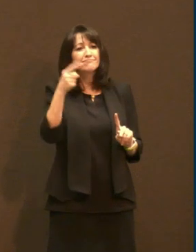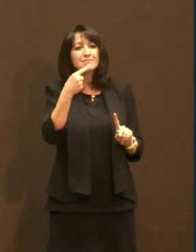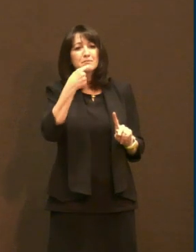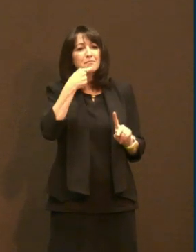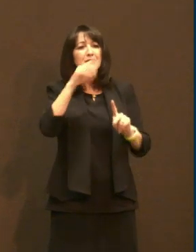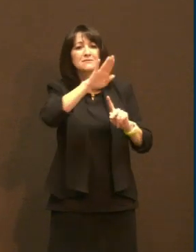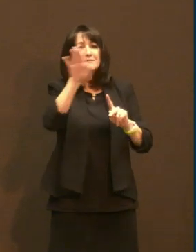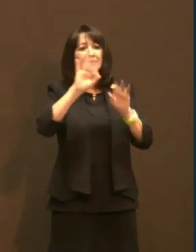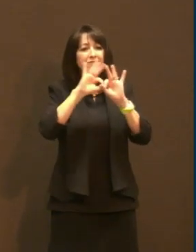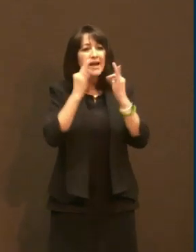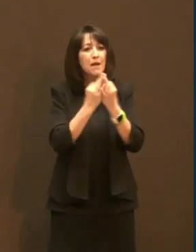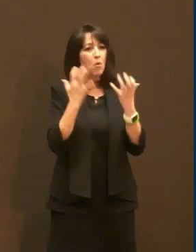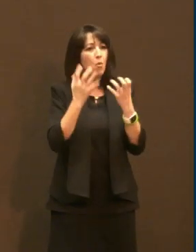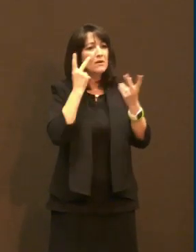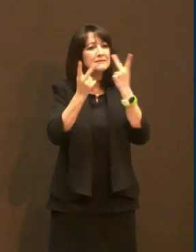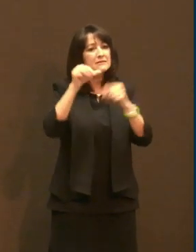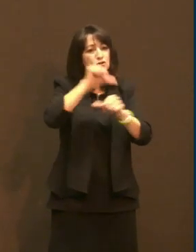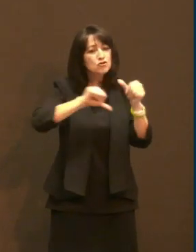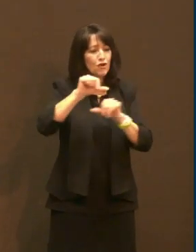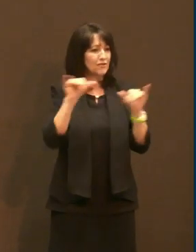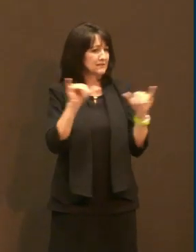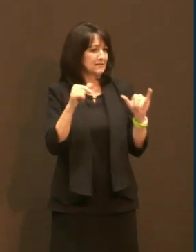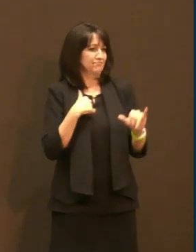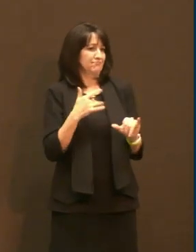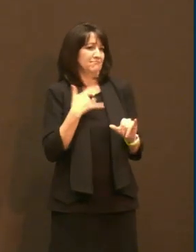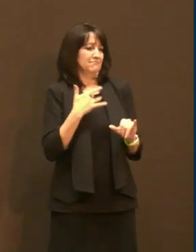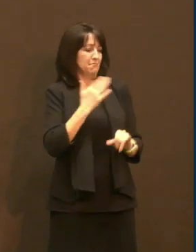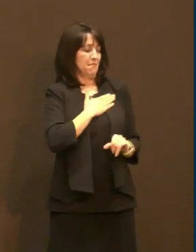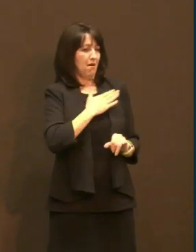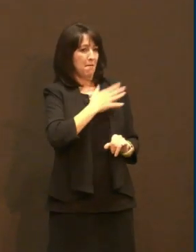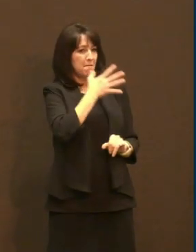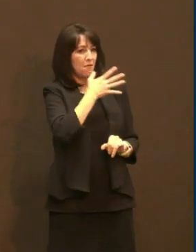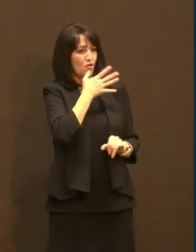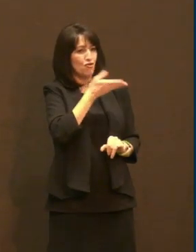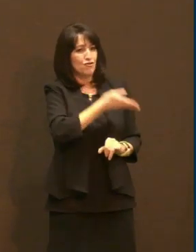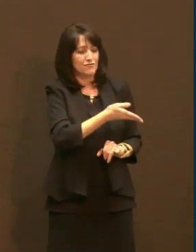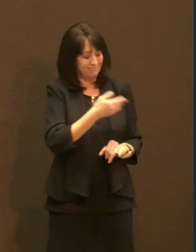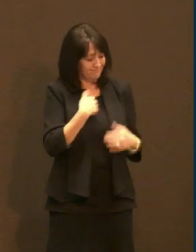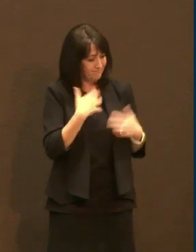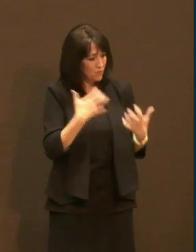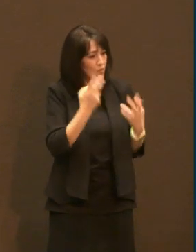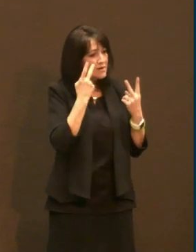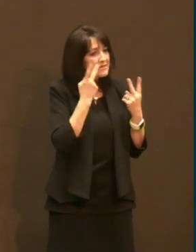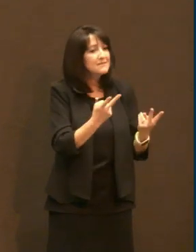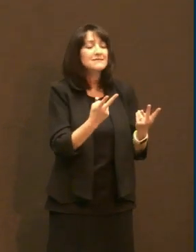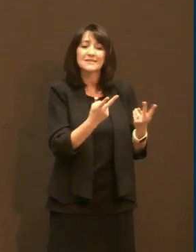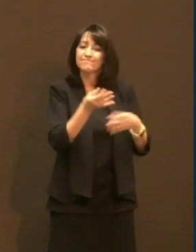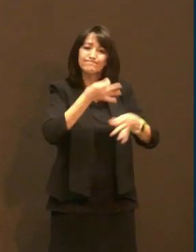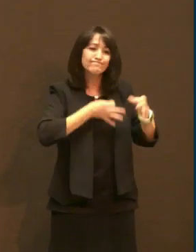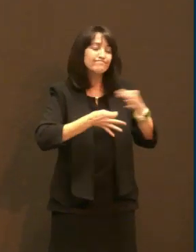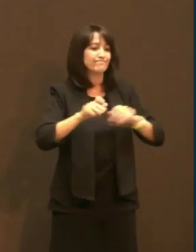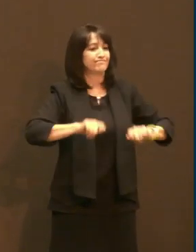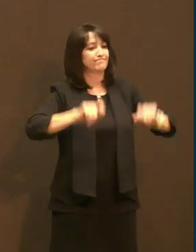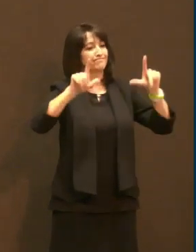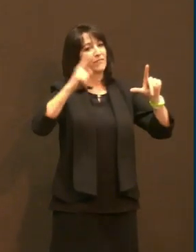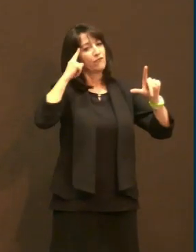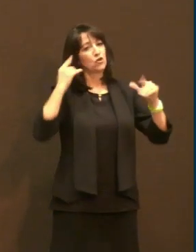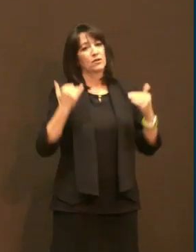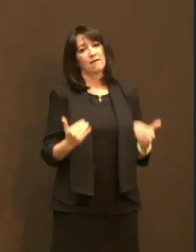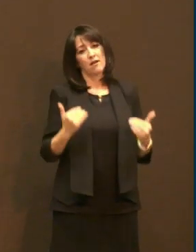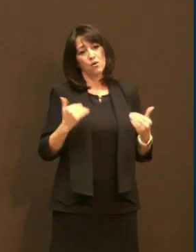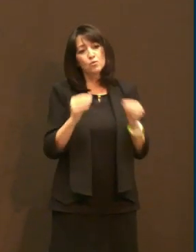to flatten this curve, and now we need to follow through, follow the instructions as